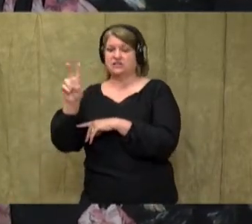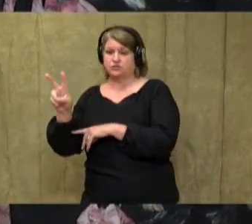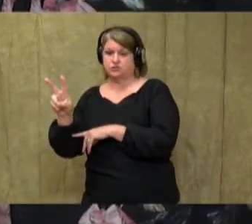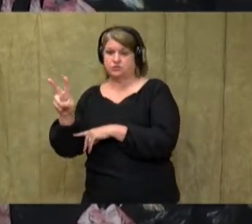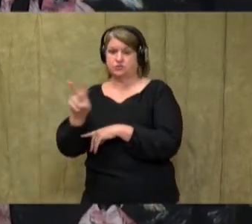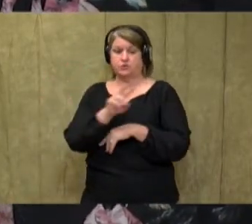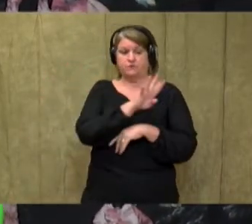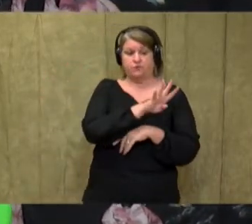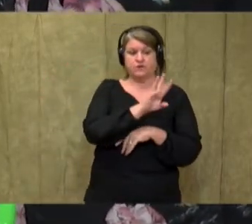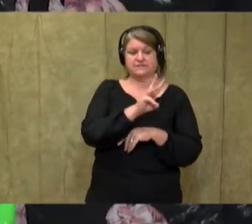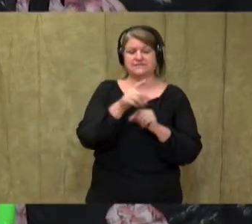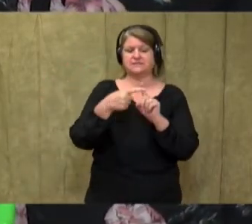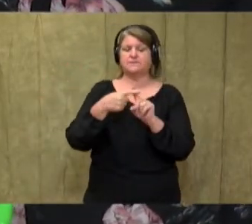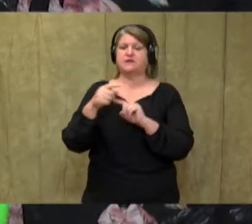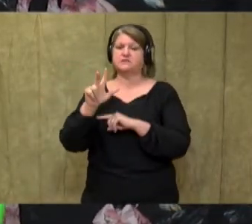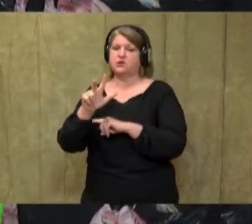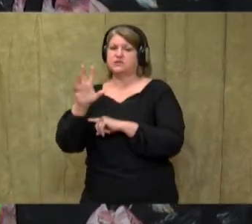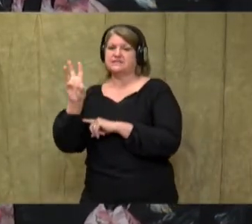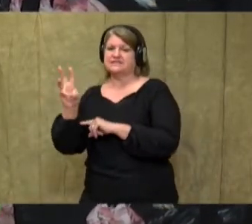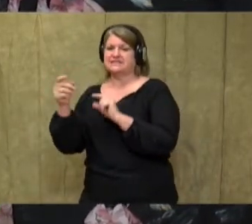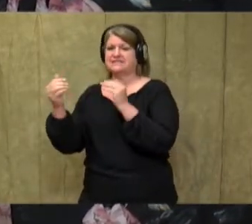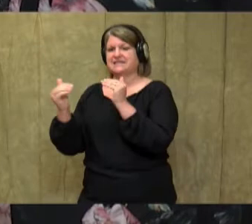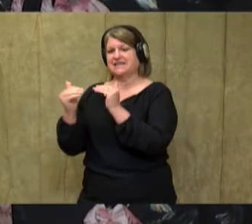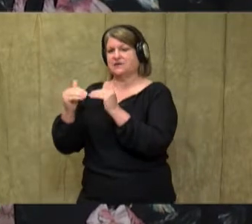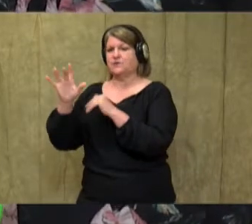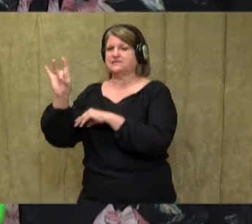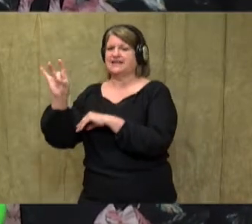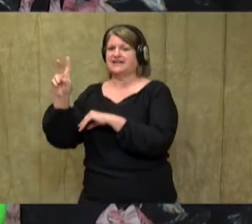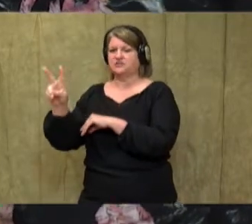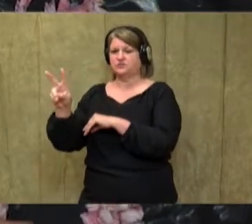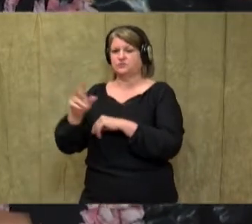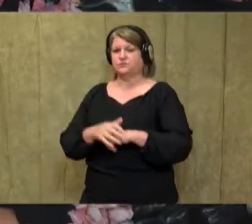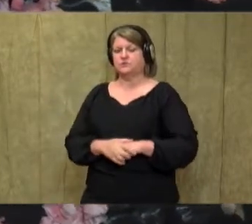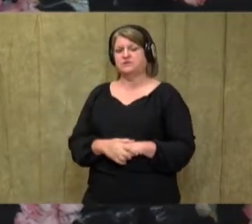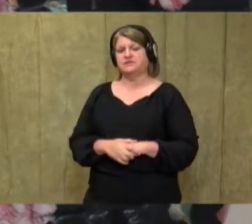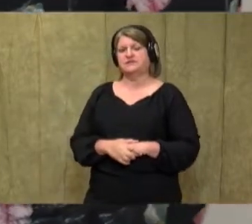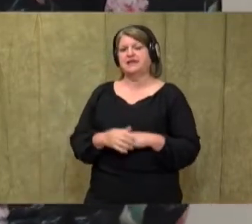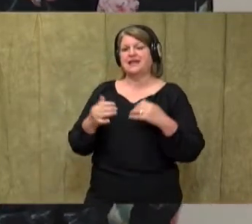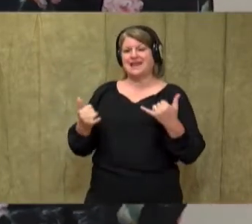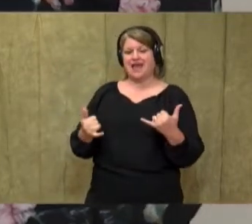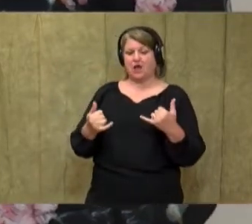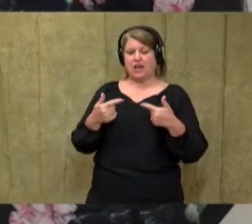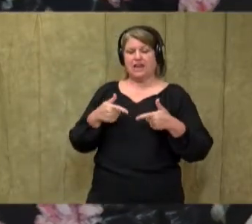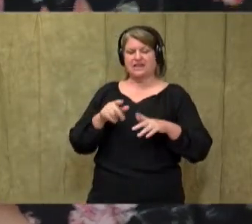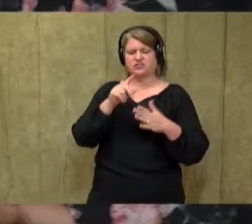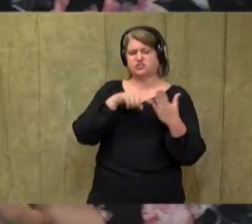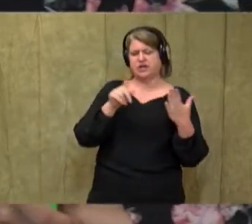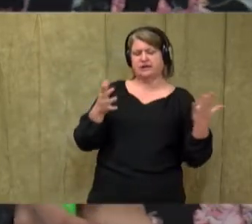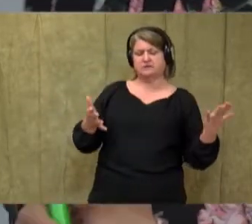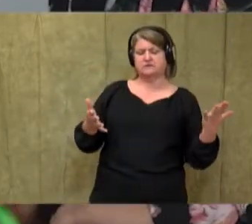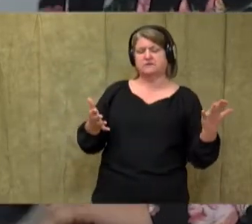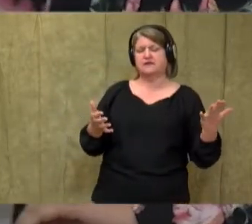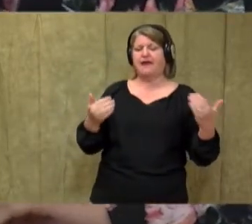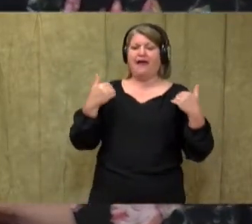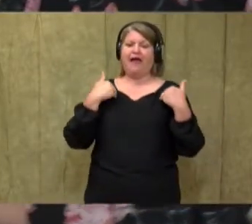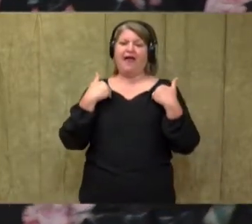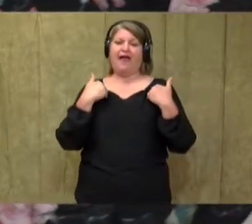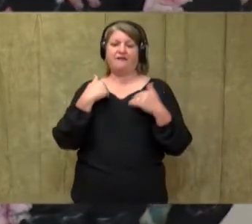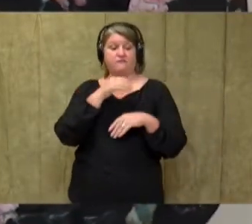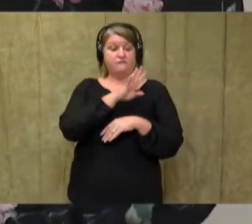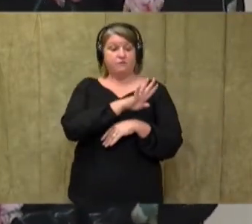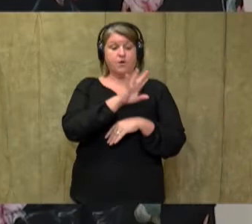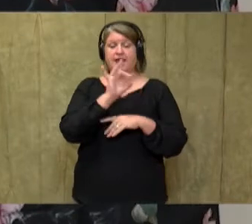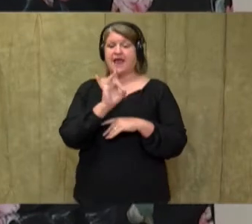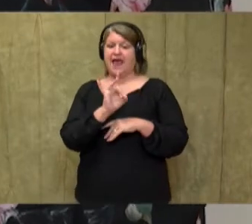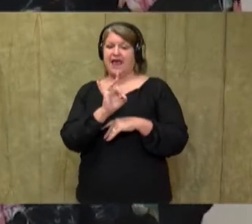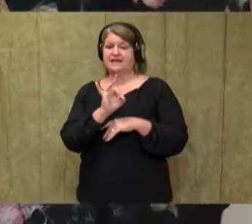plus 36 equals 82. Now let's check. I have